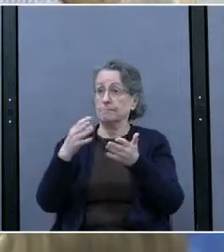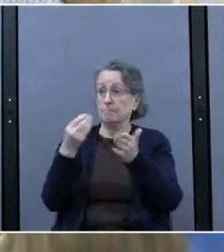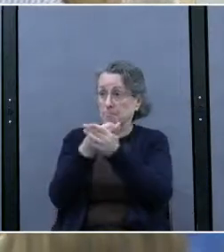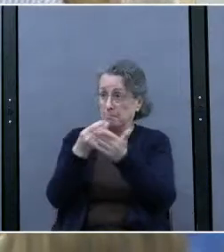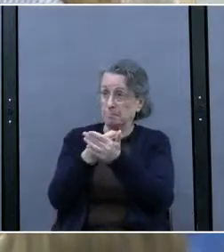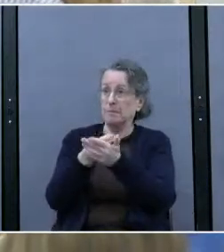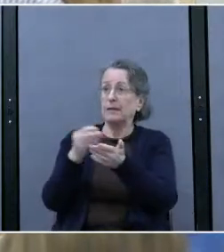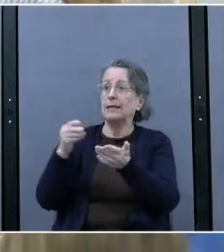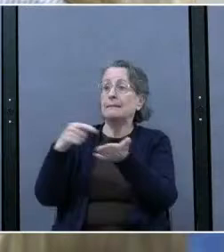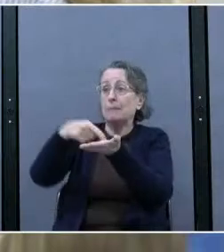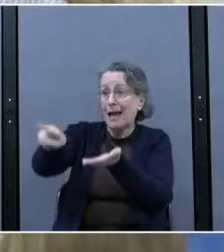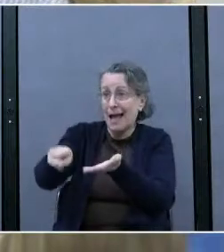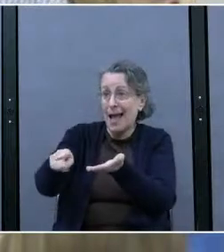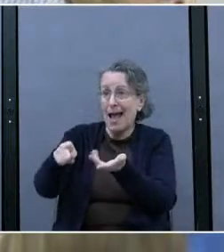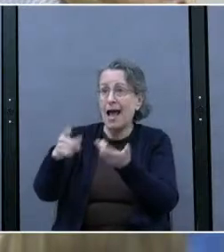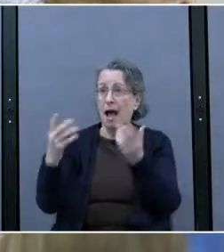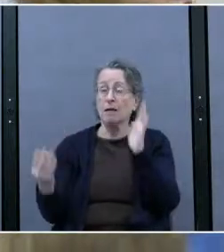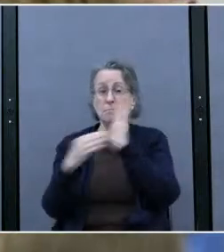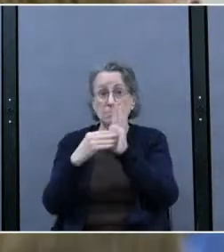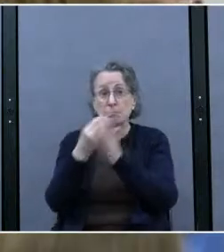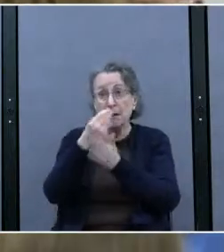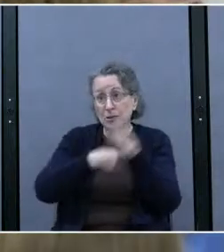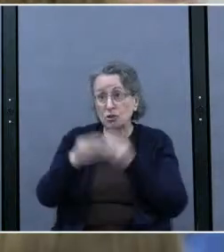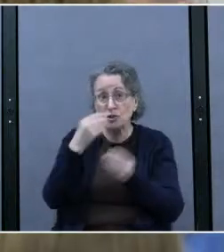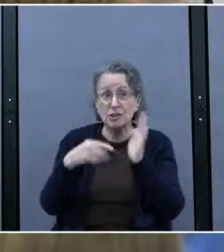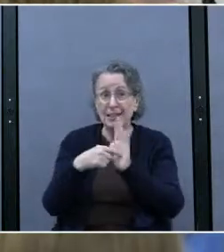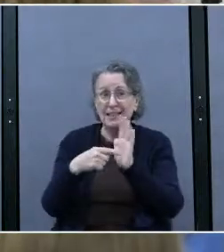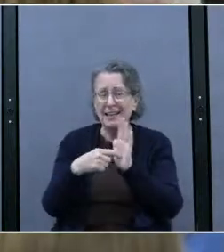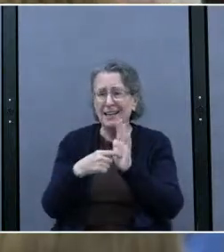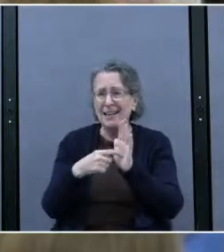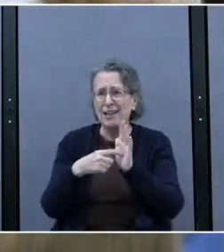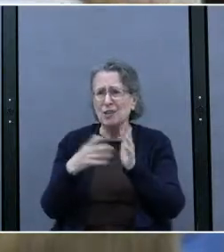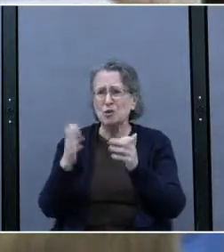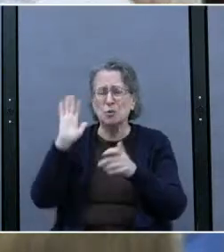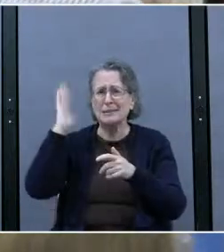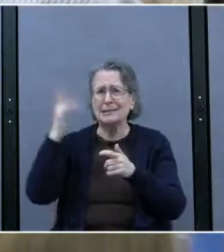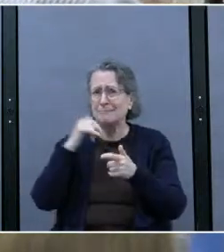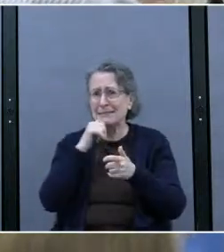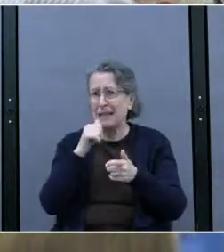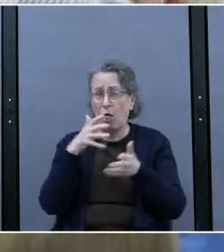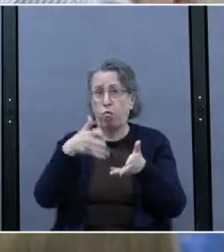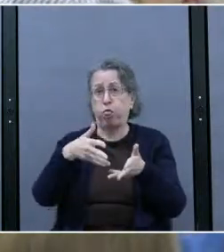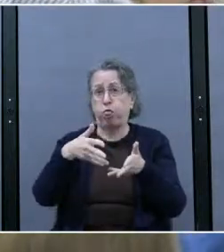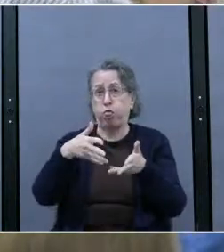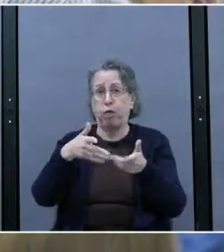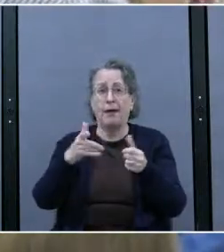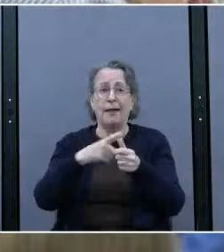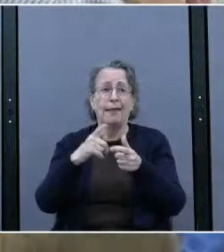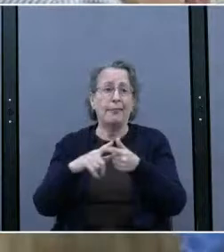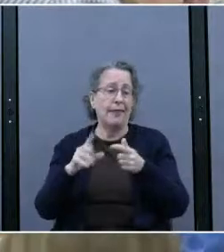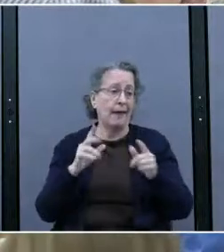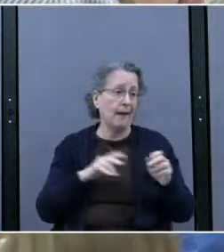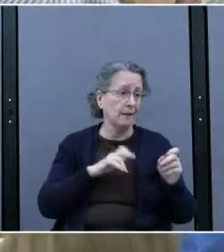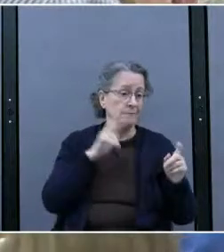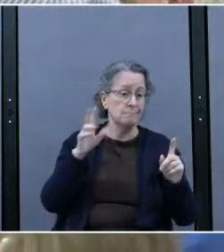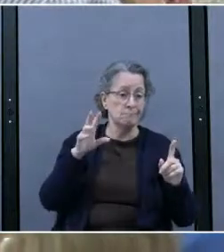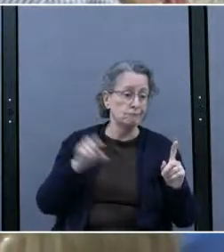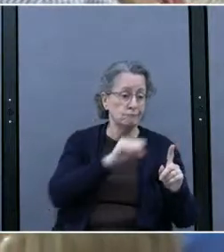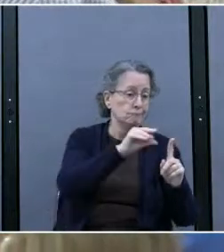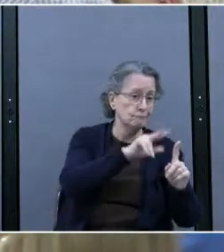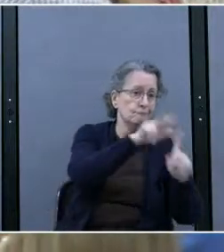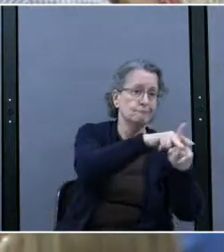goes into kind of like a big other money pile that's not what it was allocated for, right?